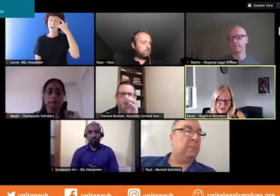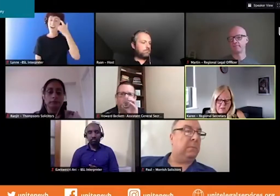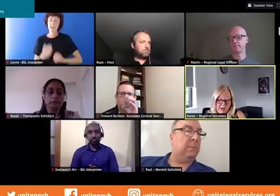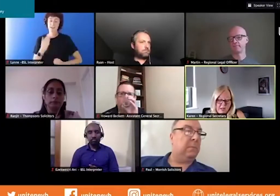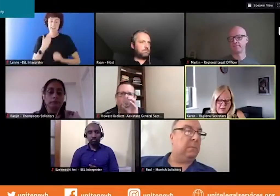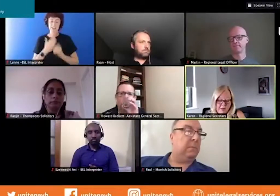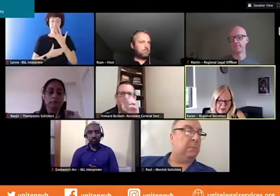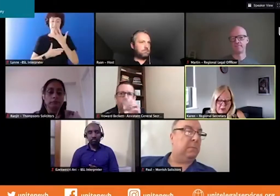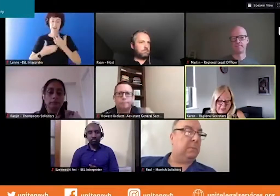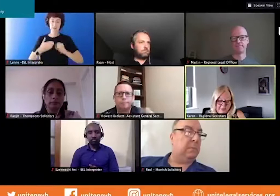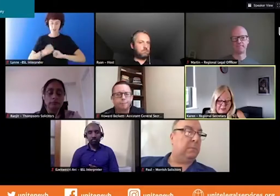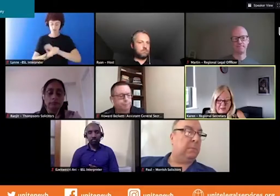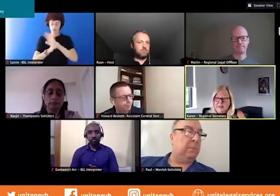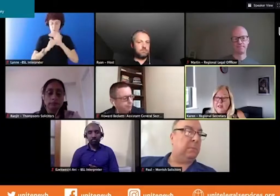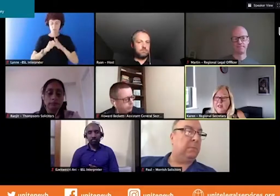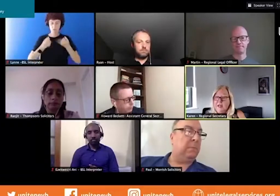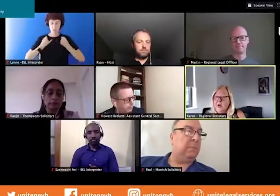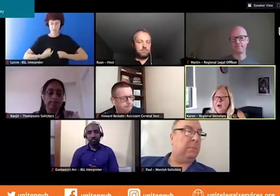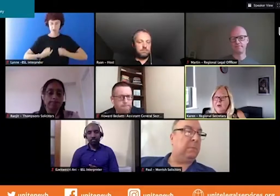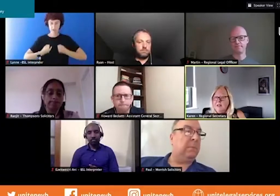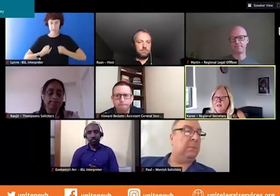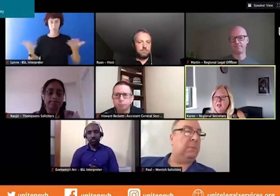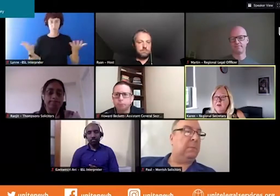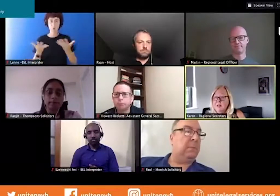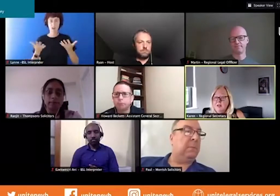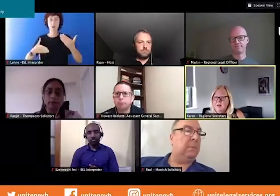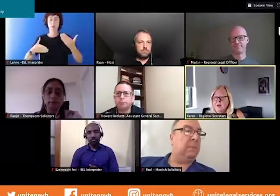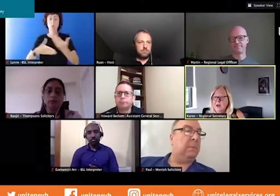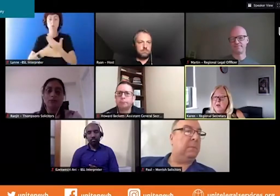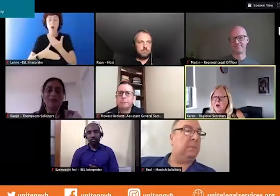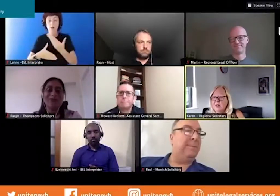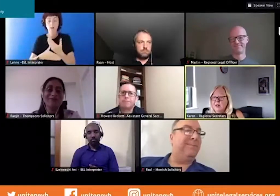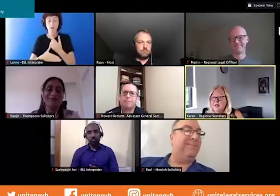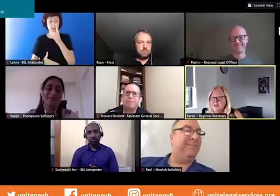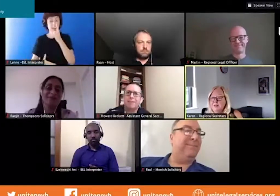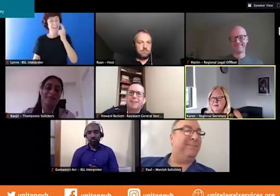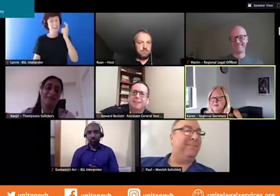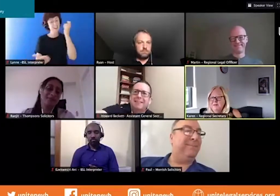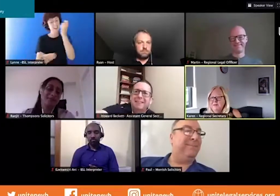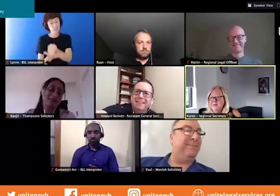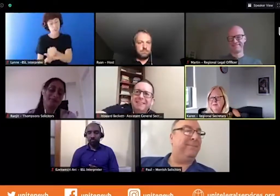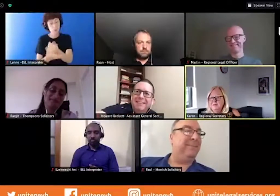sue my employer? Oh, Howard, I think I'll come back to you on that one.